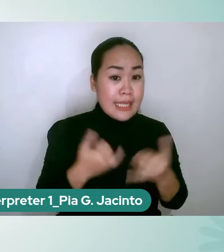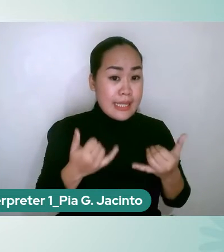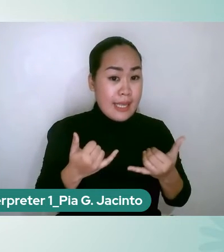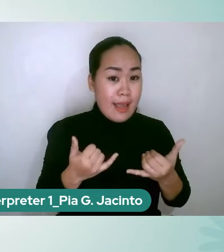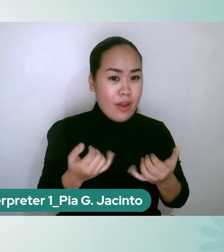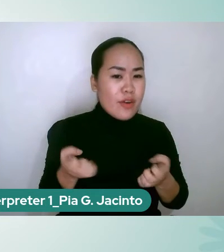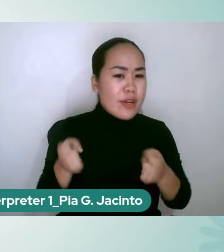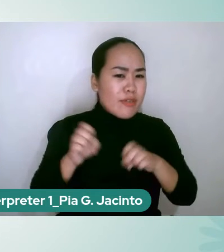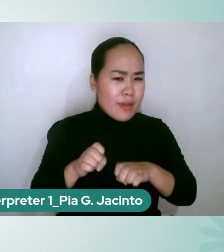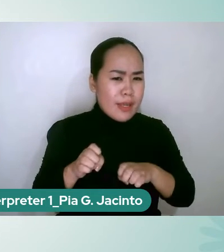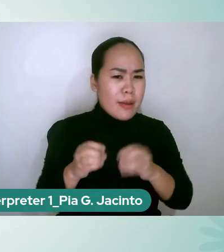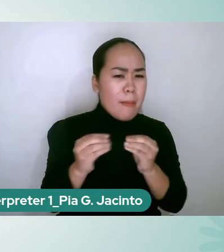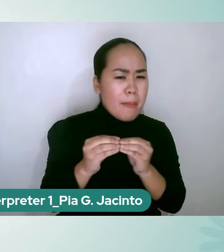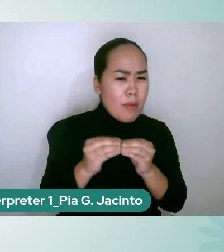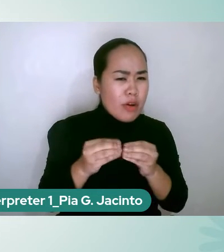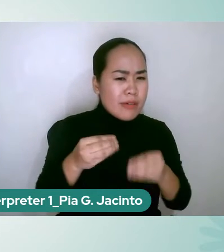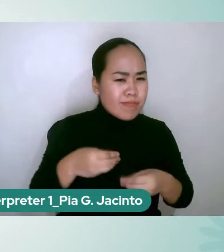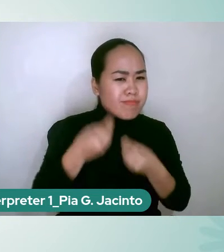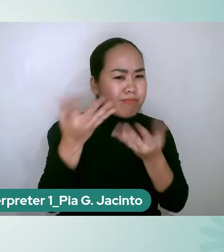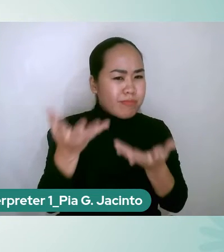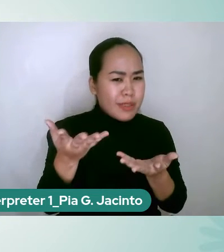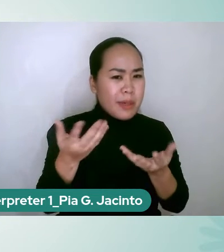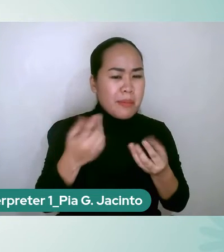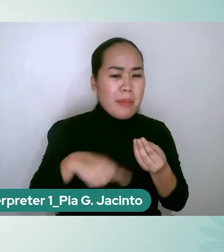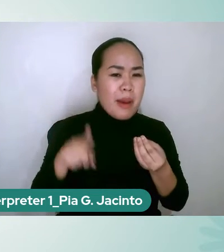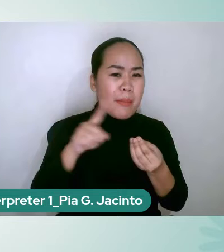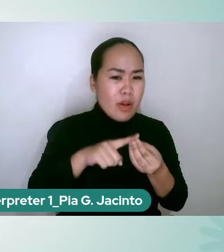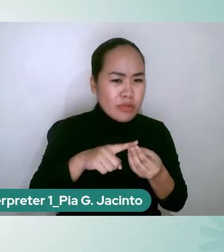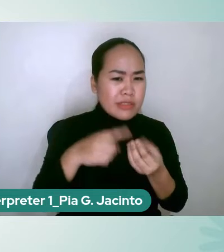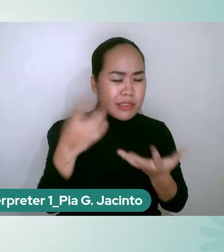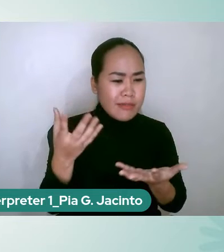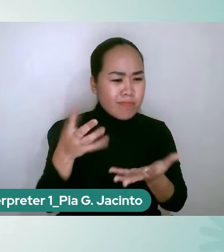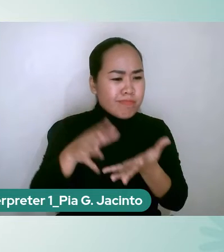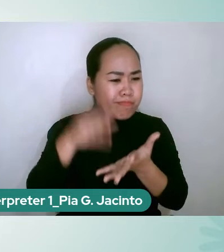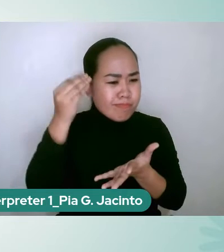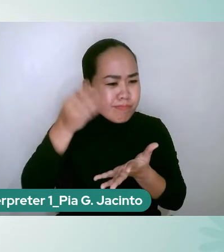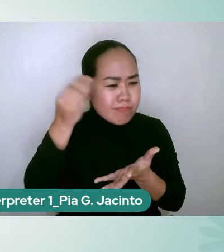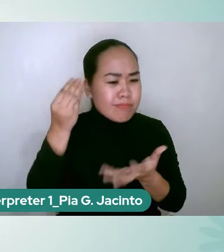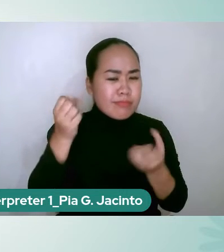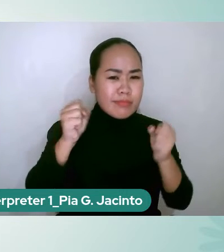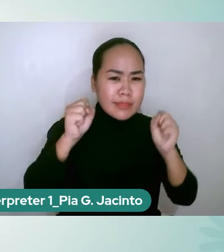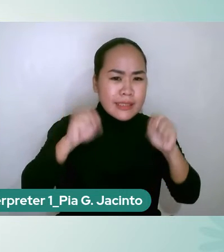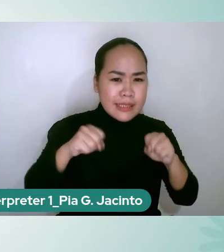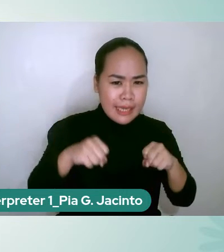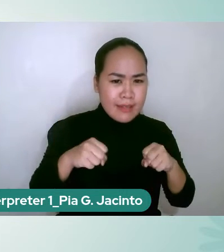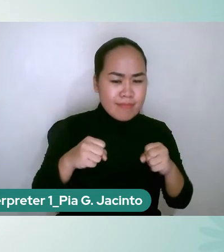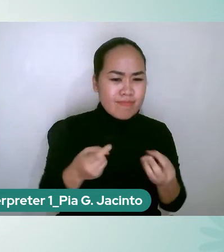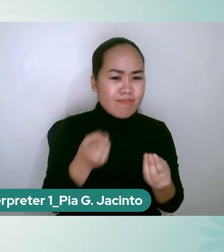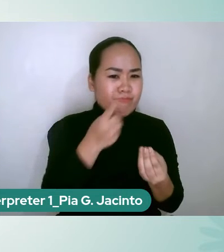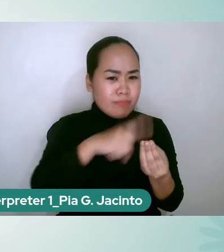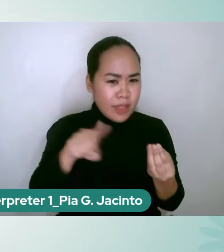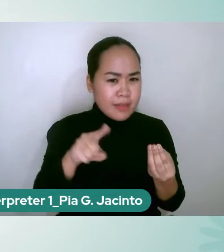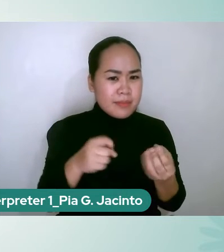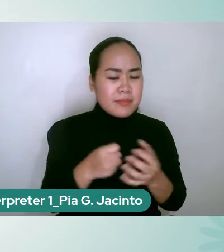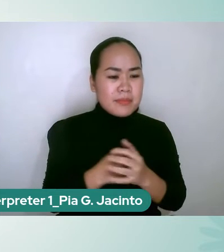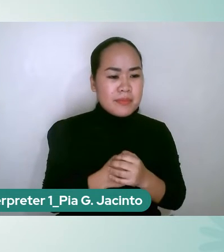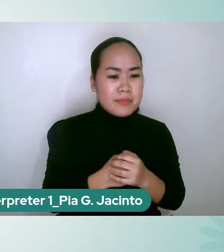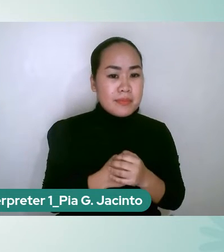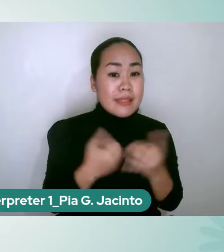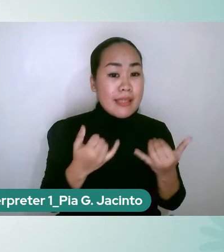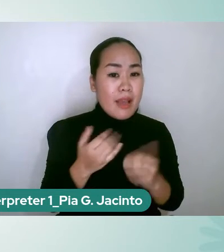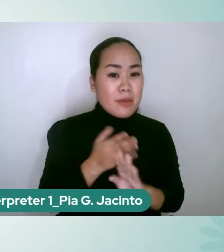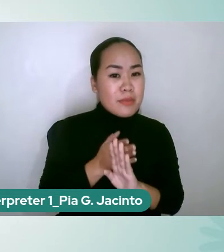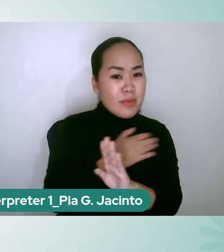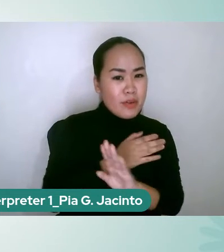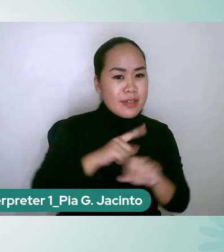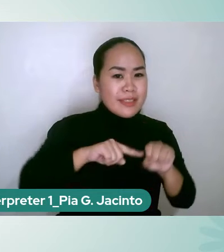your better understanding of cervical cancer and the advances towards elimination. Before we officially start, let's